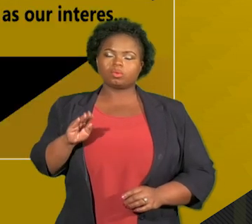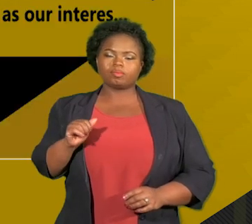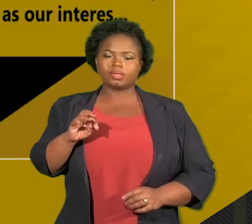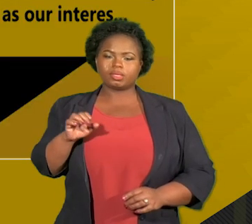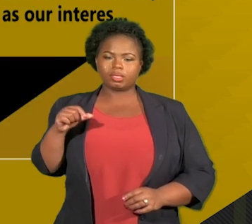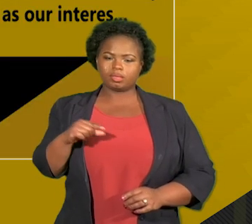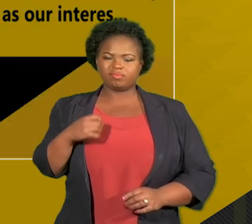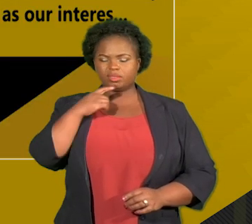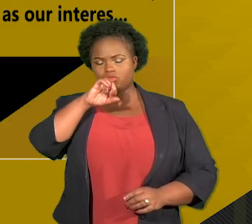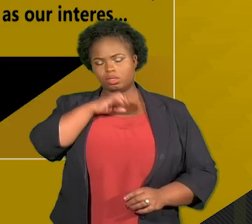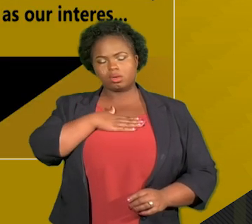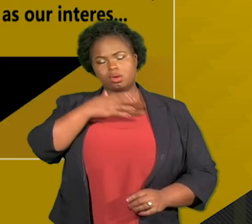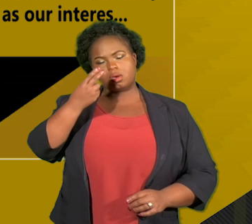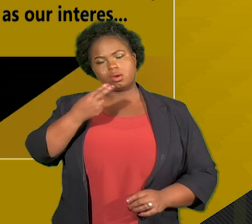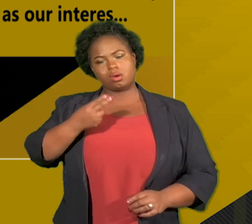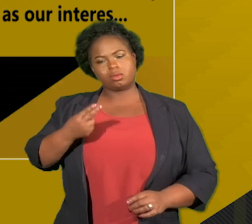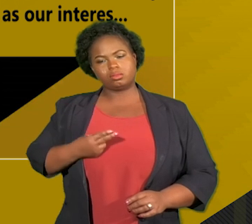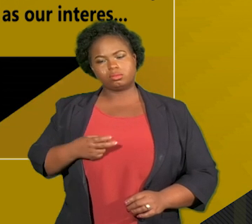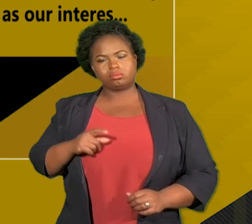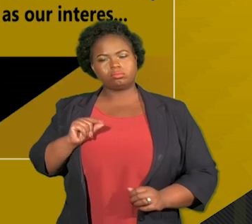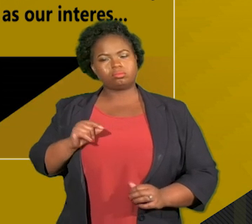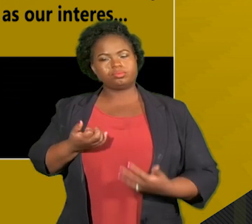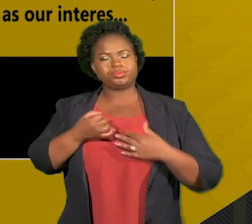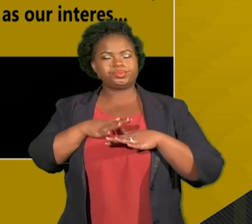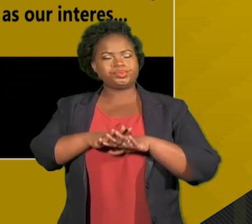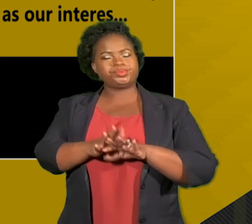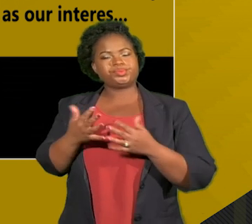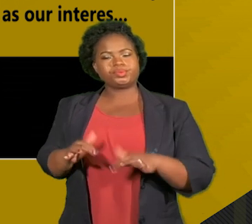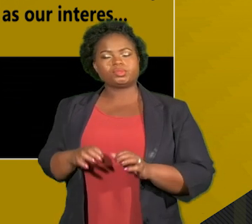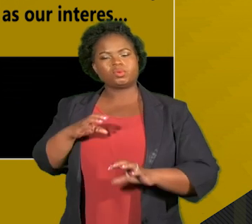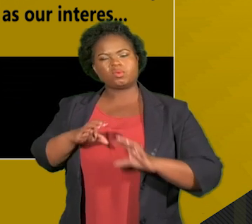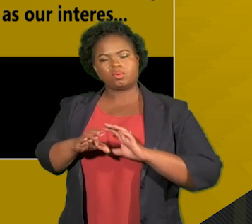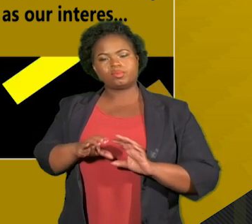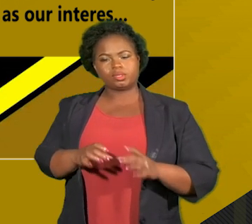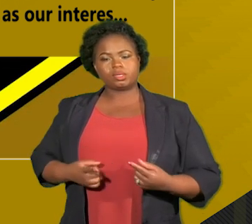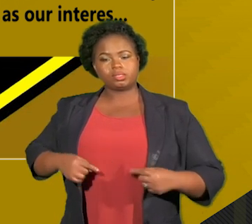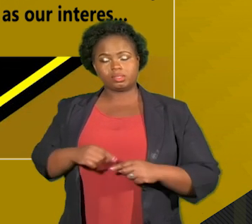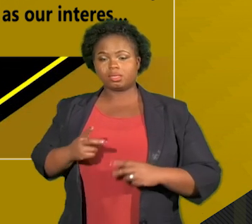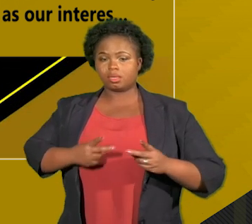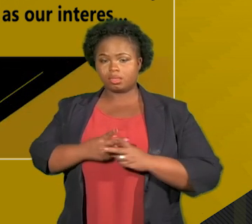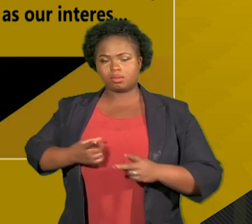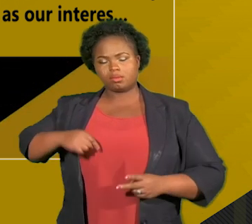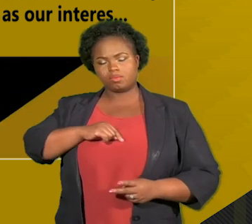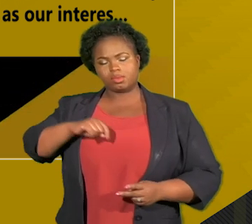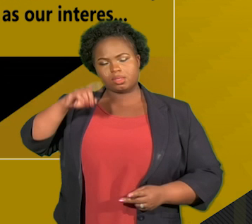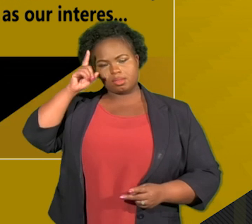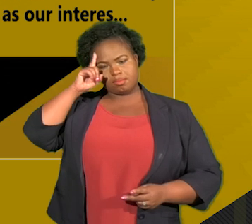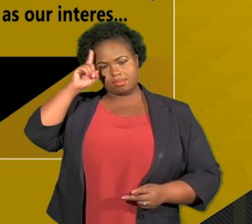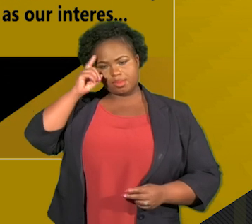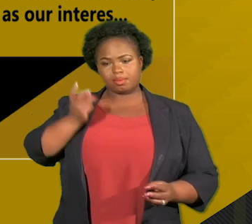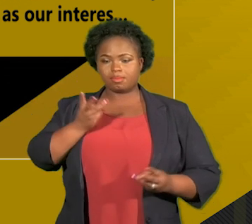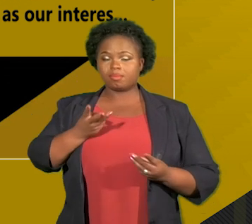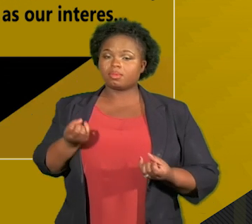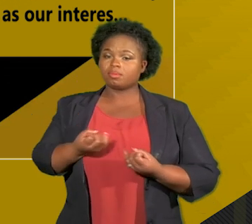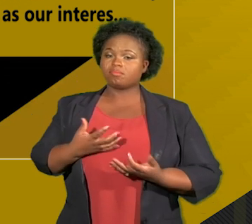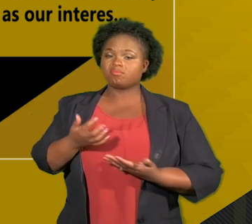Mulife. I love art. It's one of the most influential parts of communication in our lives, more especially to us as Africans.